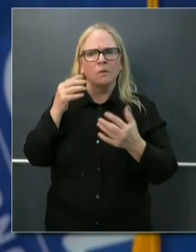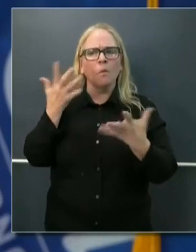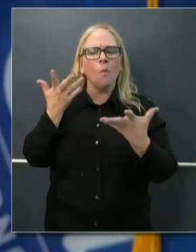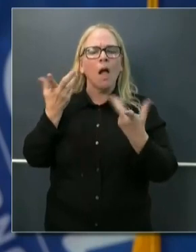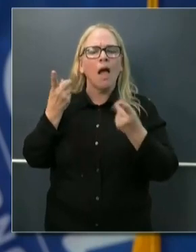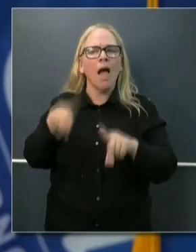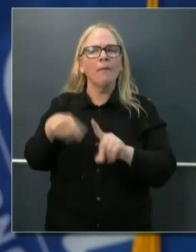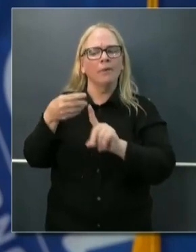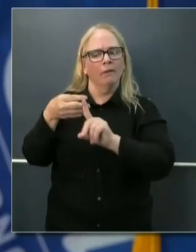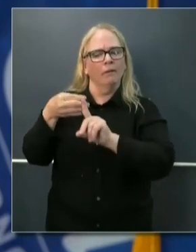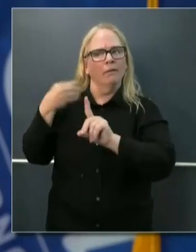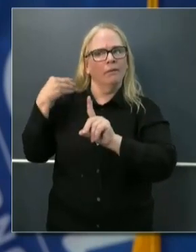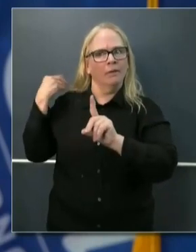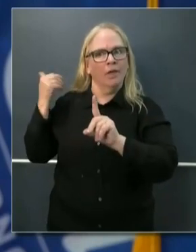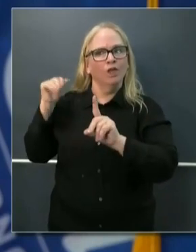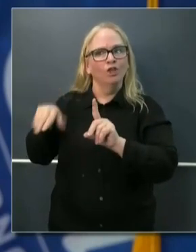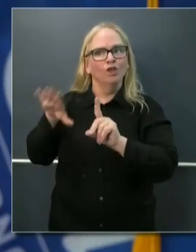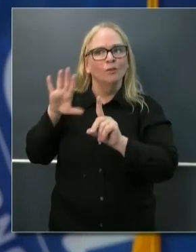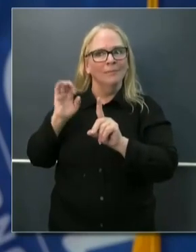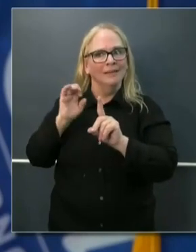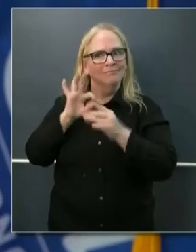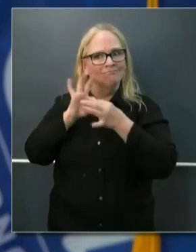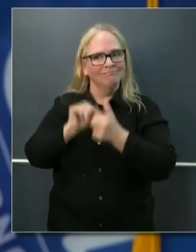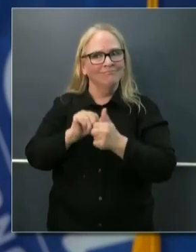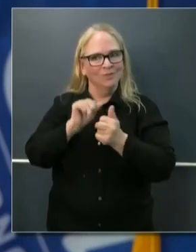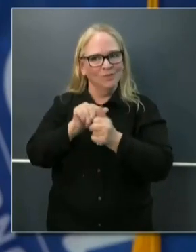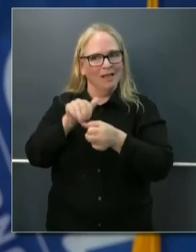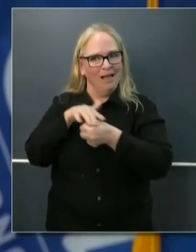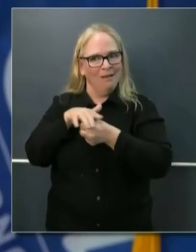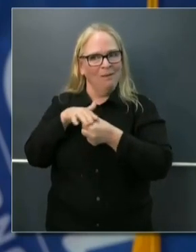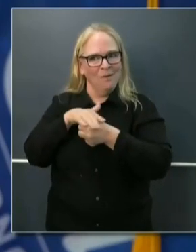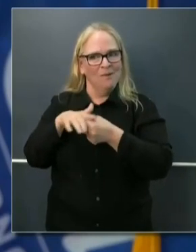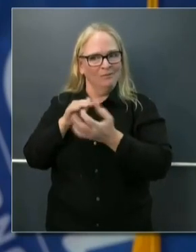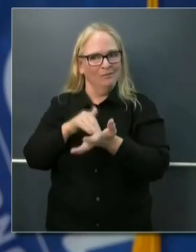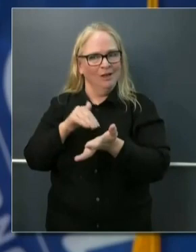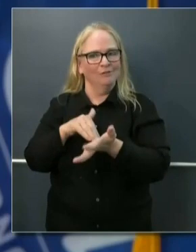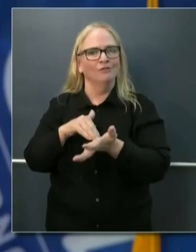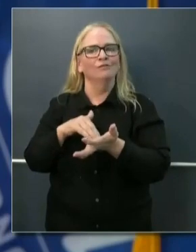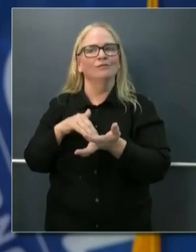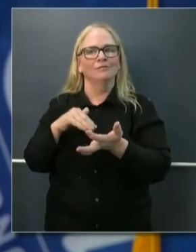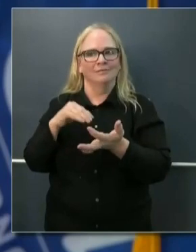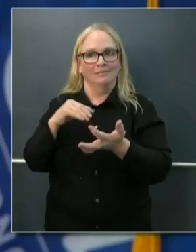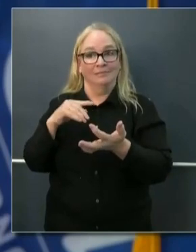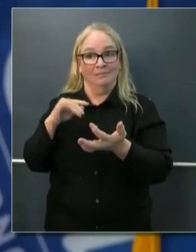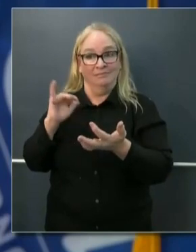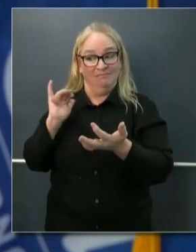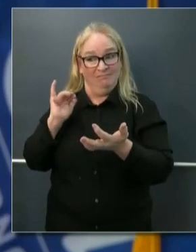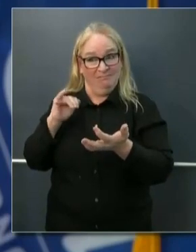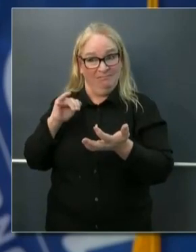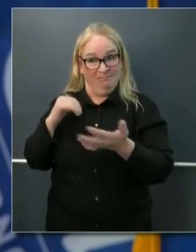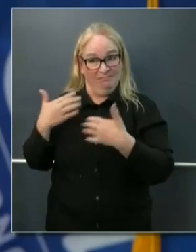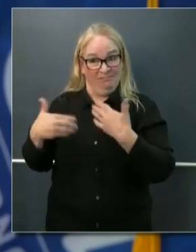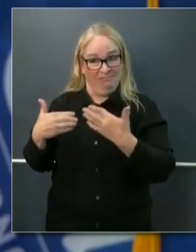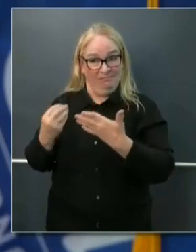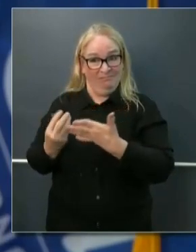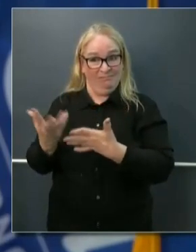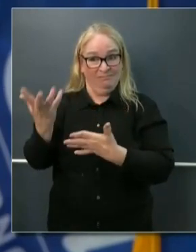we'll continue to work with our local coroners to understand more about the progression of COVID-19 in our communities.